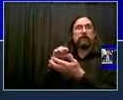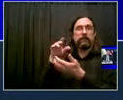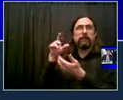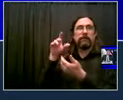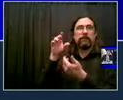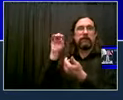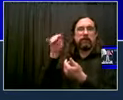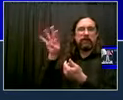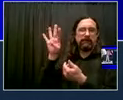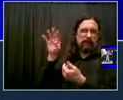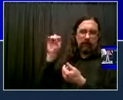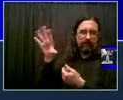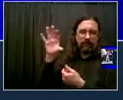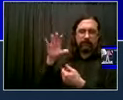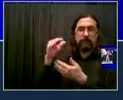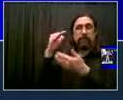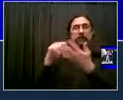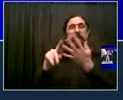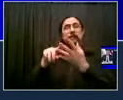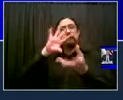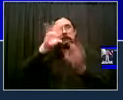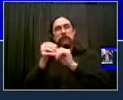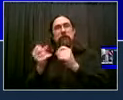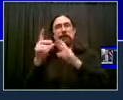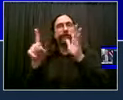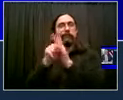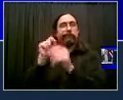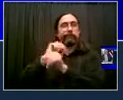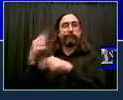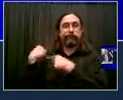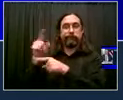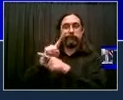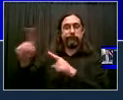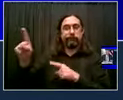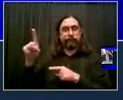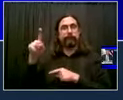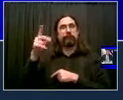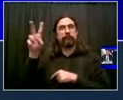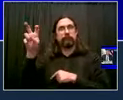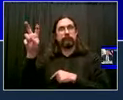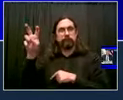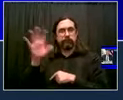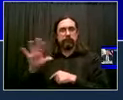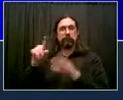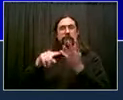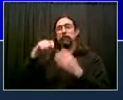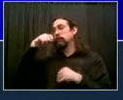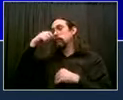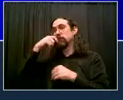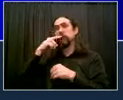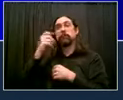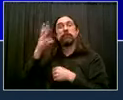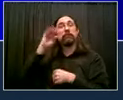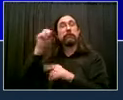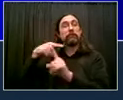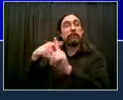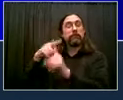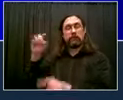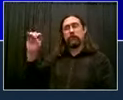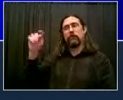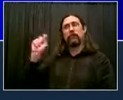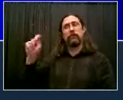And number three, percentage of people testing citywide positive for COVID-19. Record-setting figure today, on a seven-day rolling average, 0